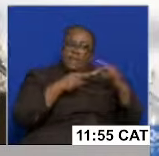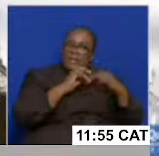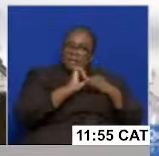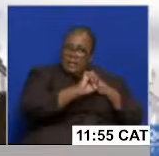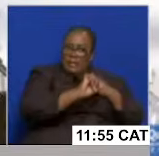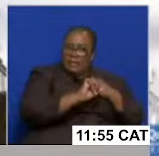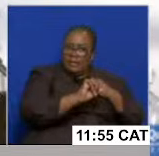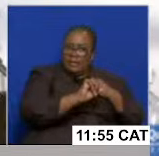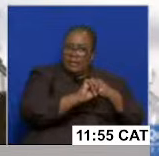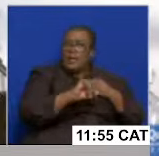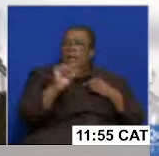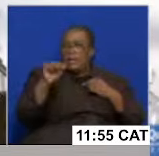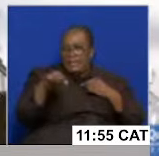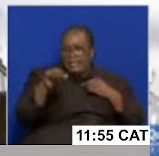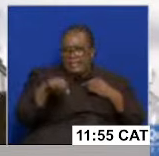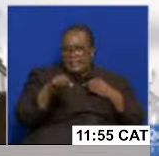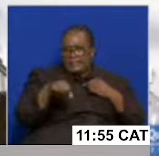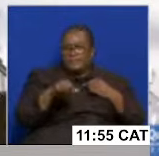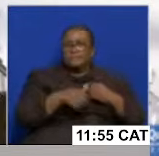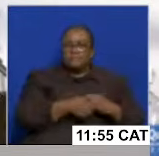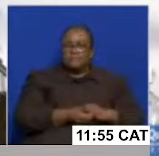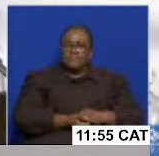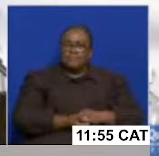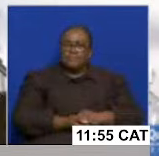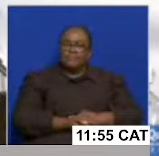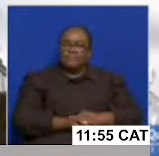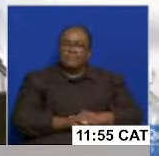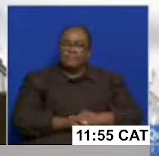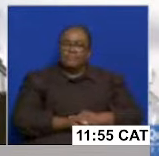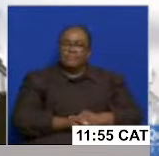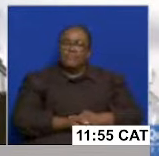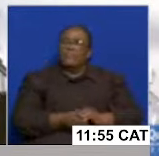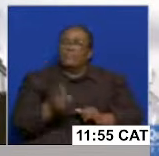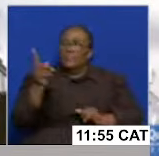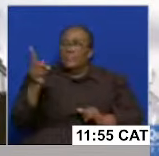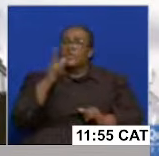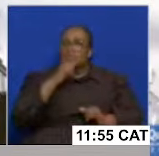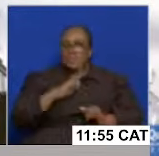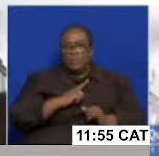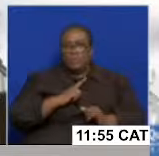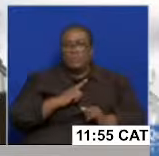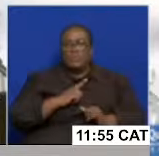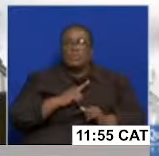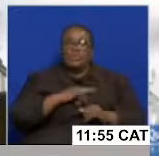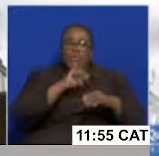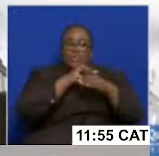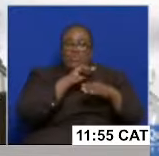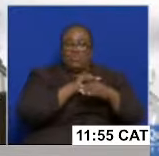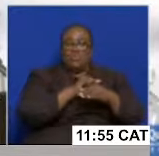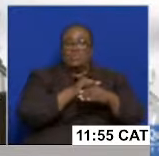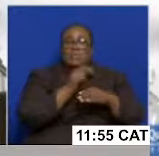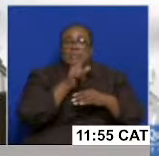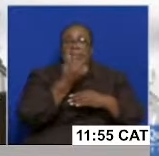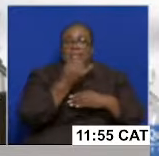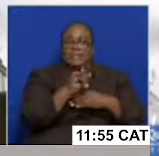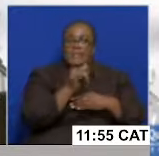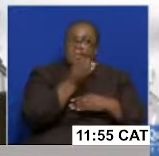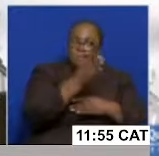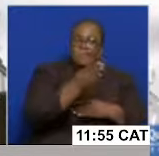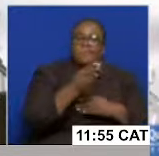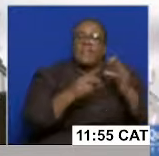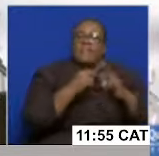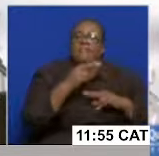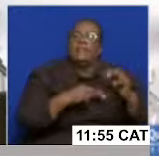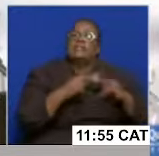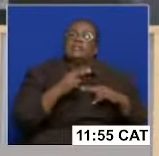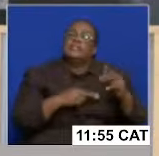Yes. That's what he told me, that the stones are still on that apartment. Ms. Can